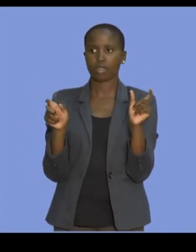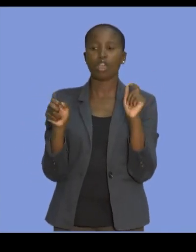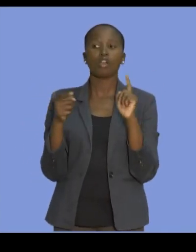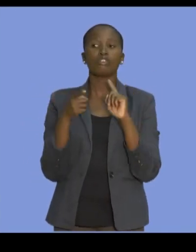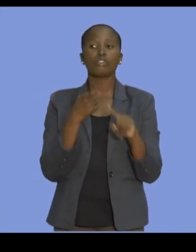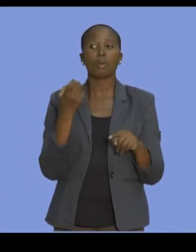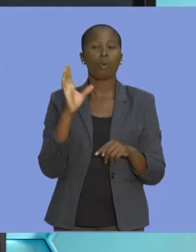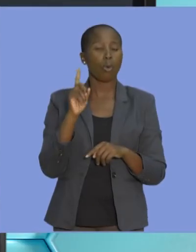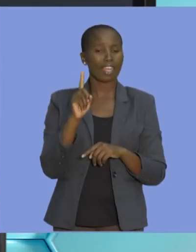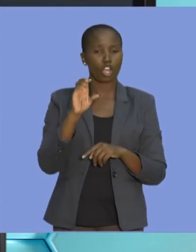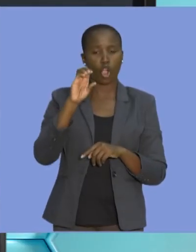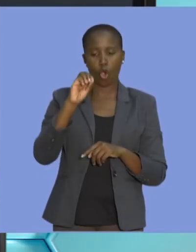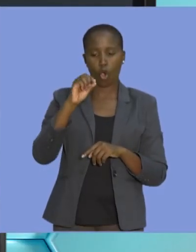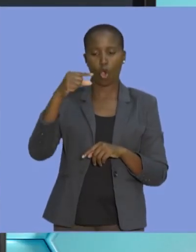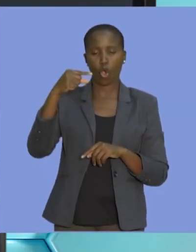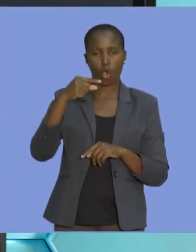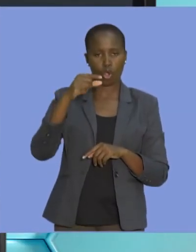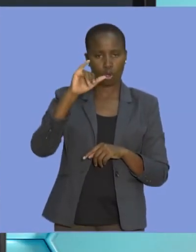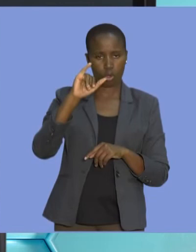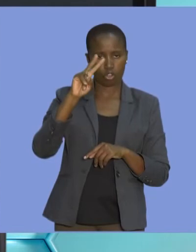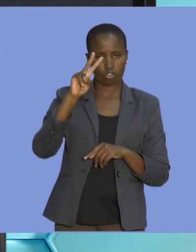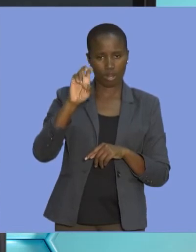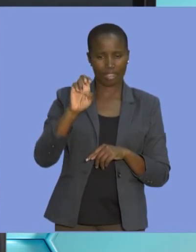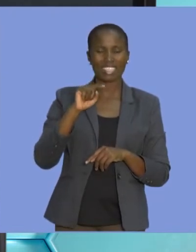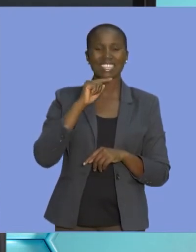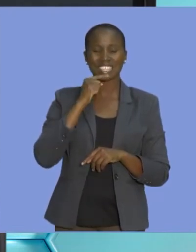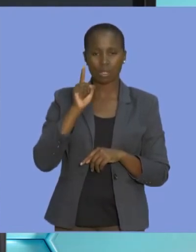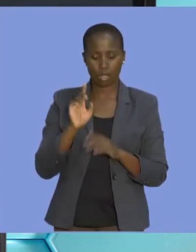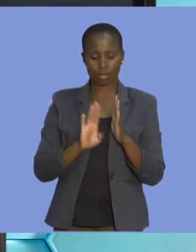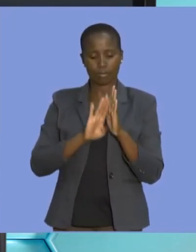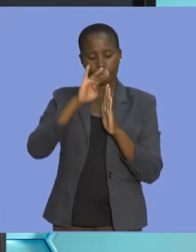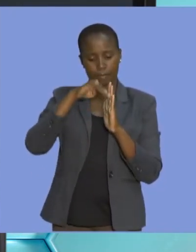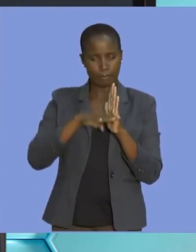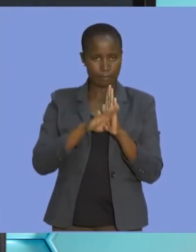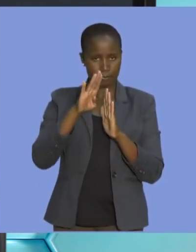is the cumulative frequency curve. Okay.